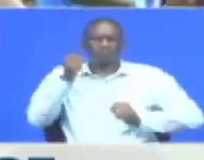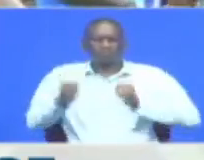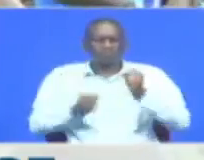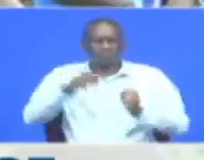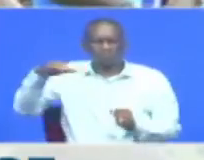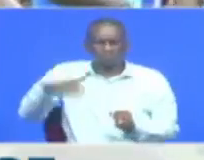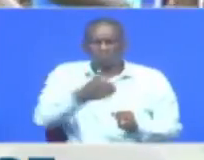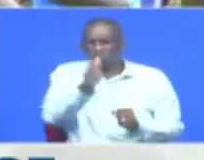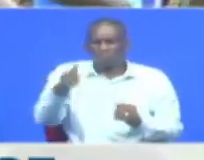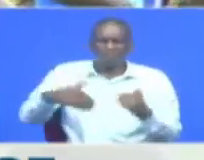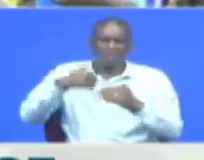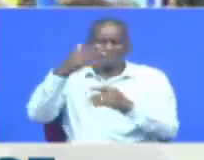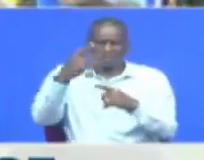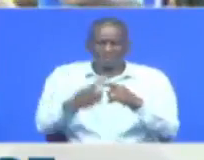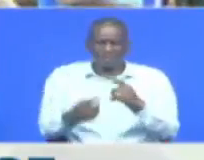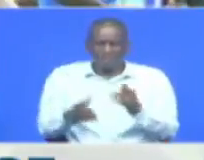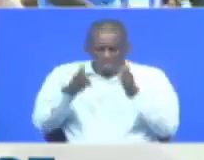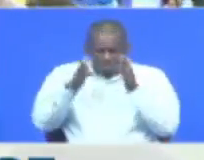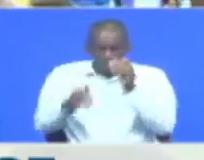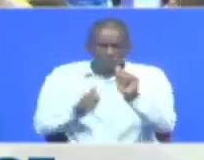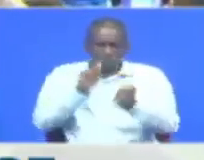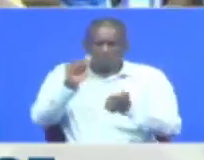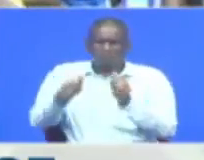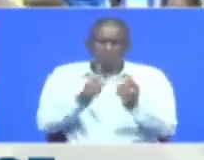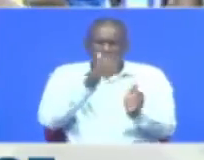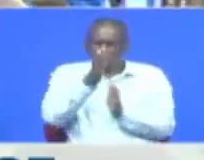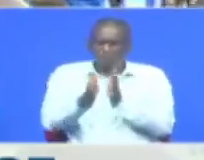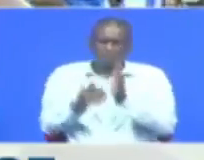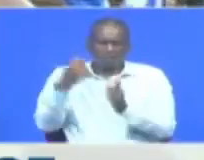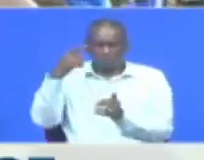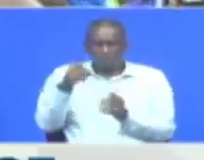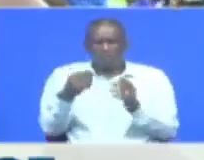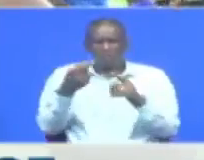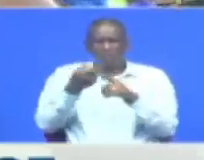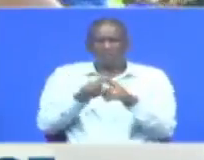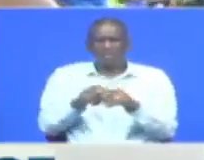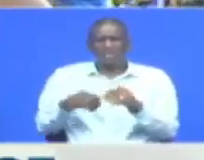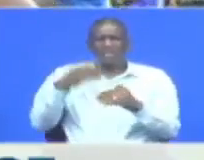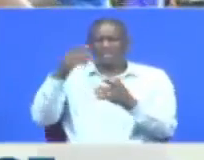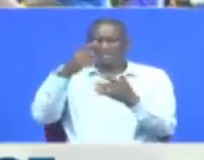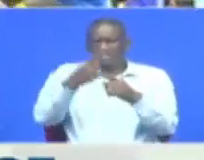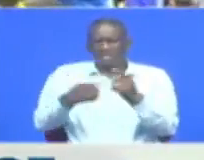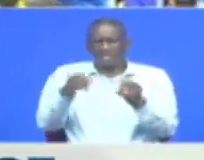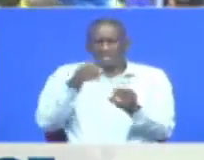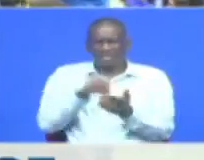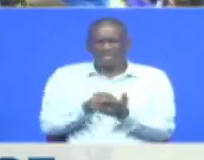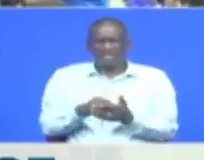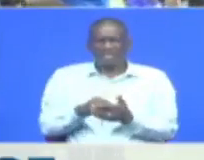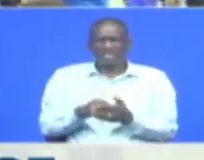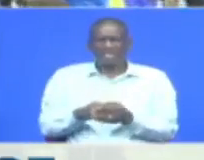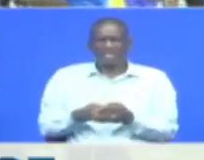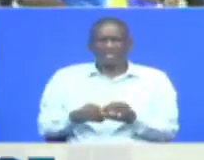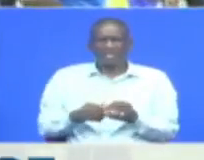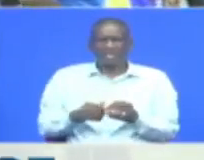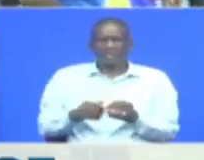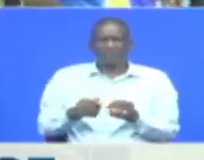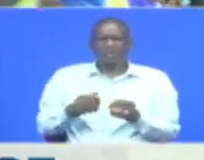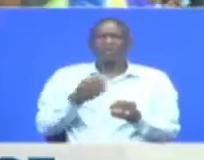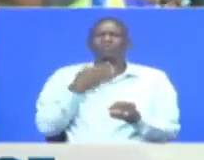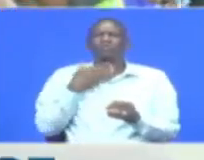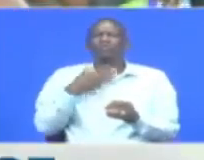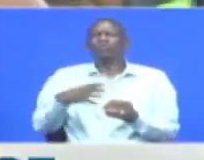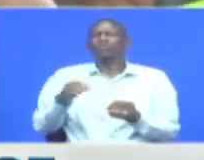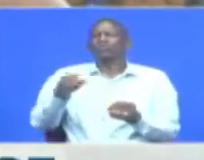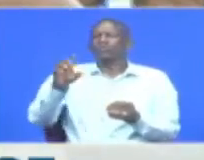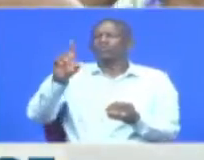So hiyo ndio the main event ambayo nimejipanga, alafu course of the next year nitapambana kwa Diamond Leagues,